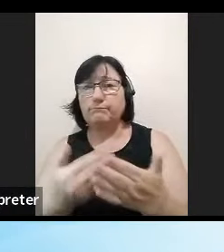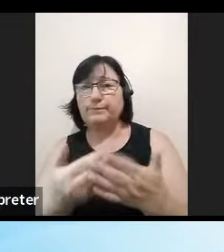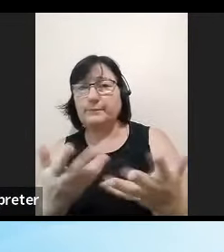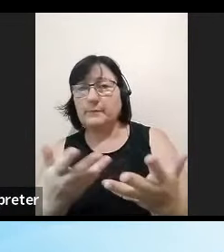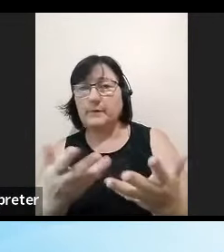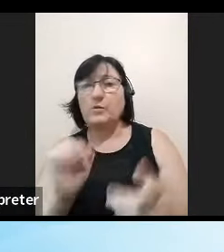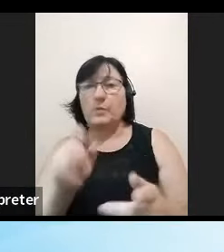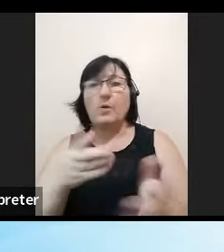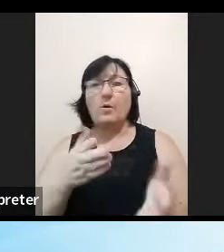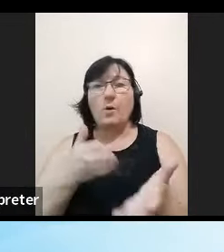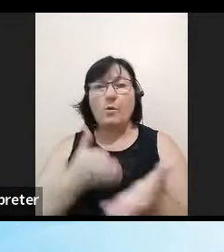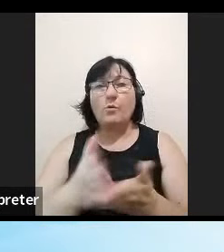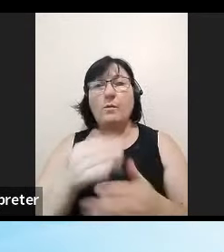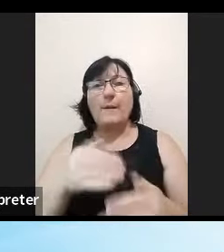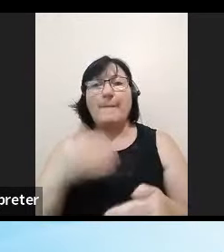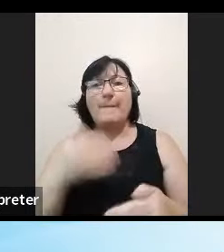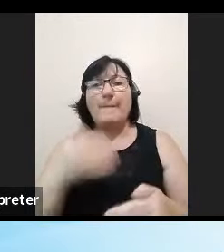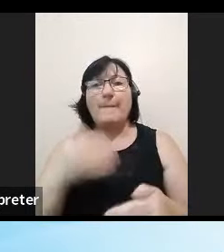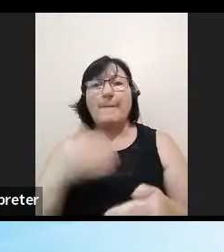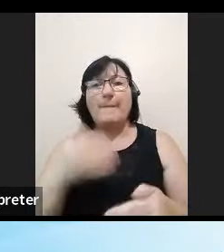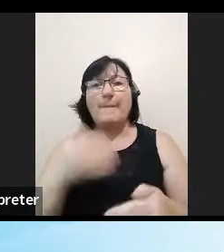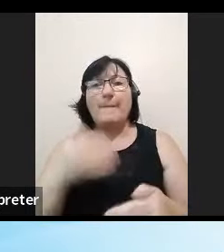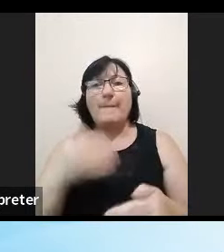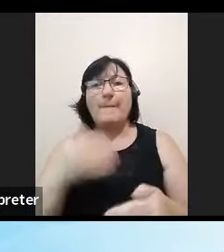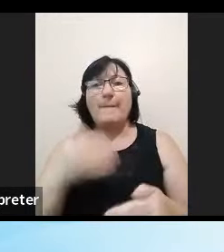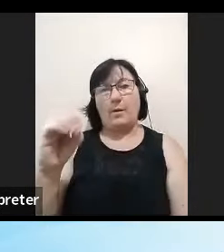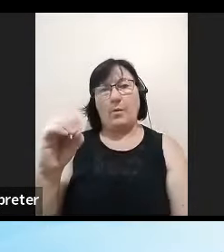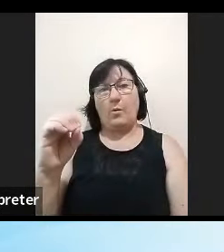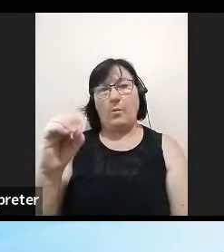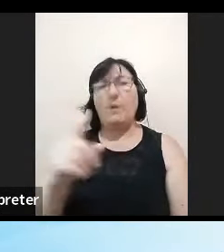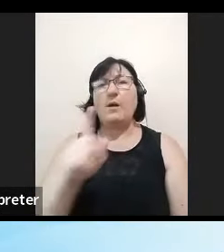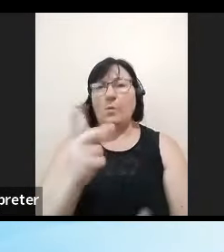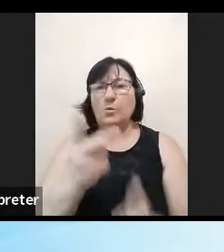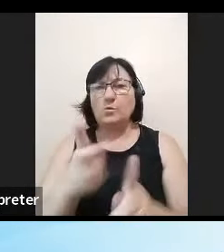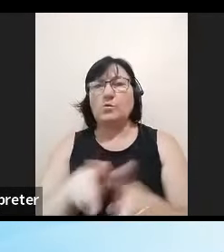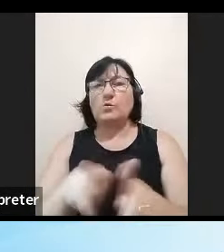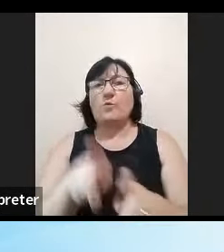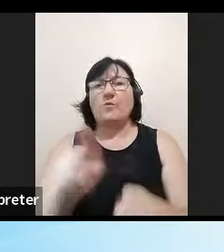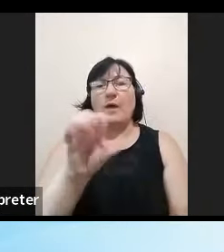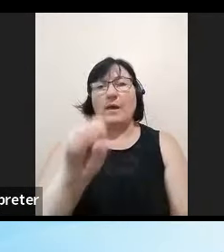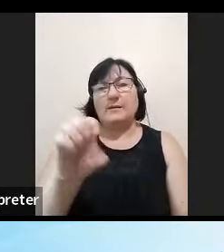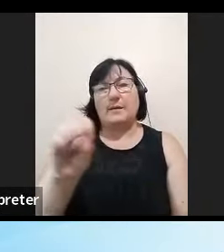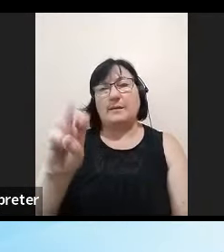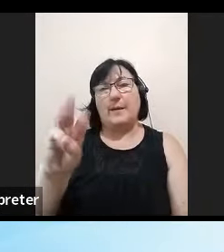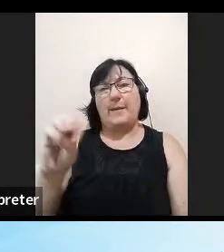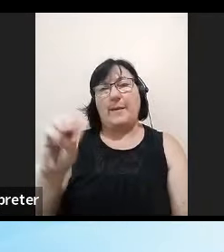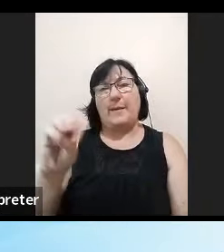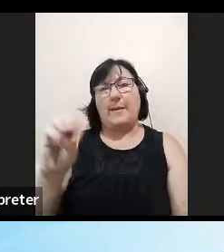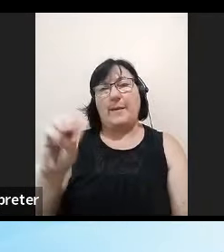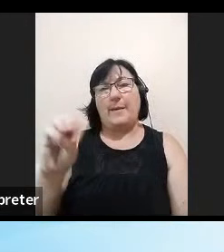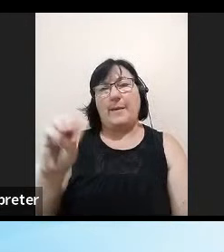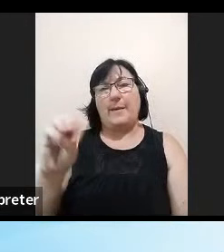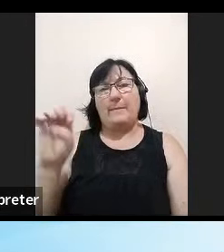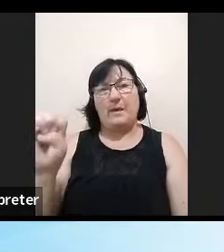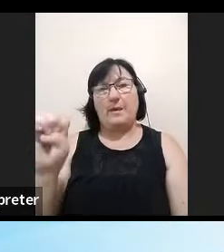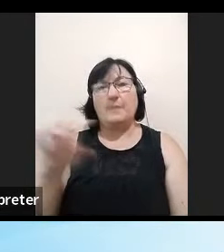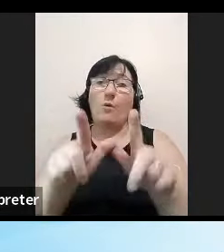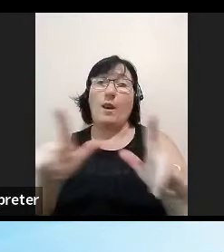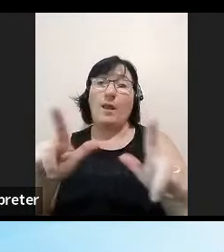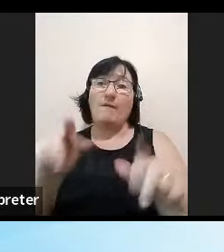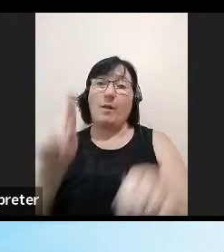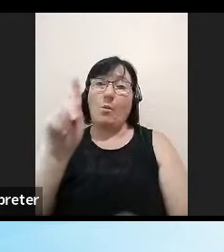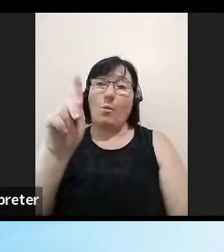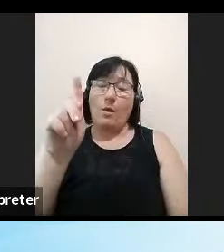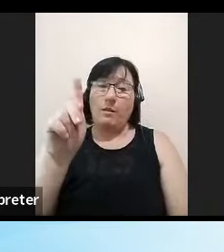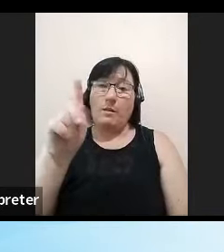AEO, specifically for the SMME sector, then it will be easier. But for level 1, we do require the 3-year period. However,